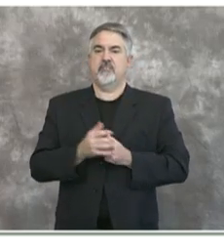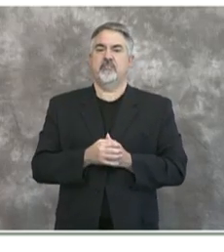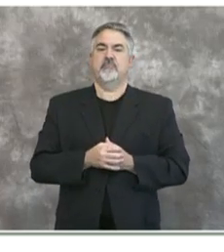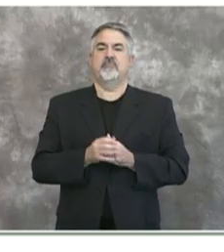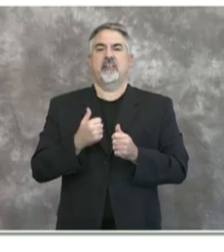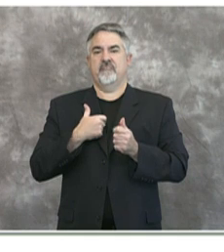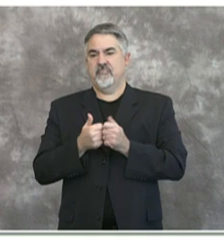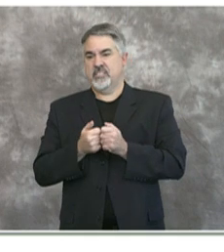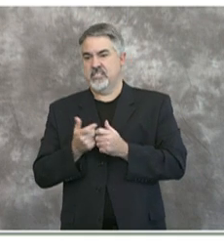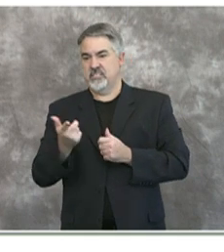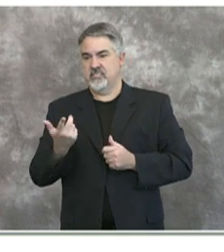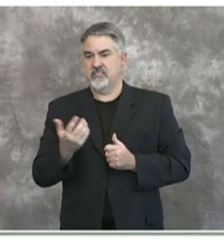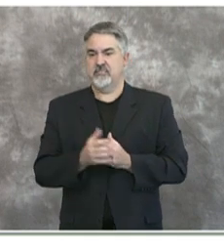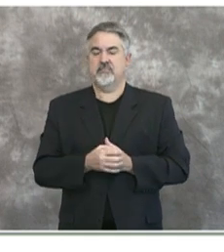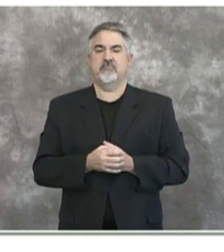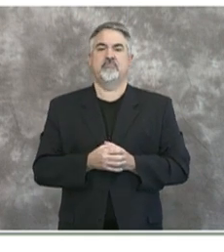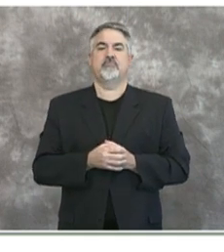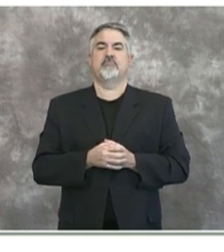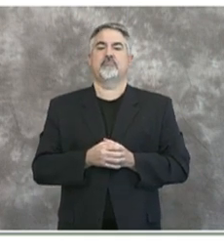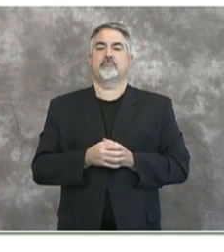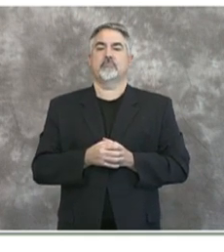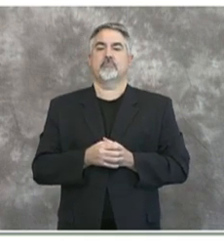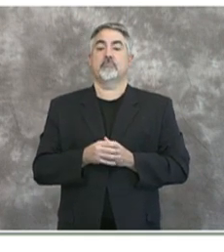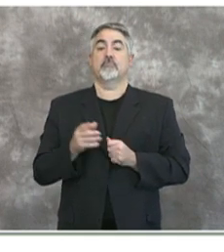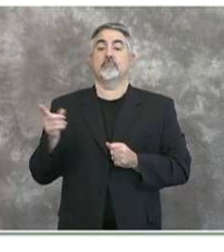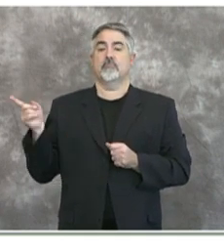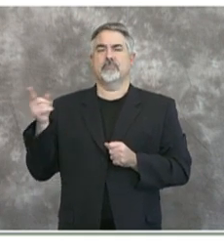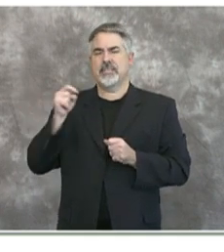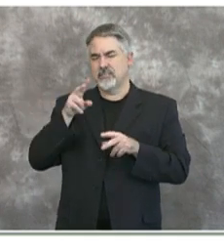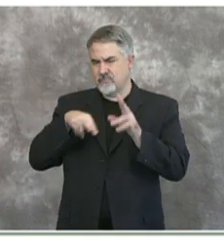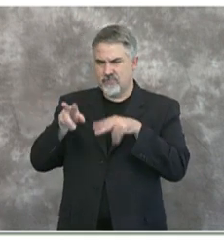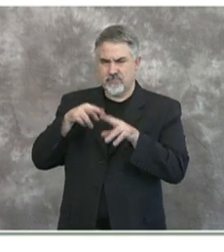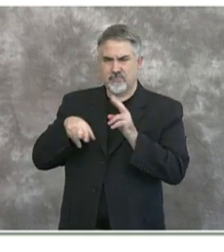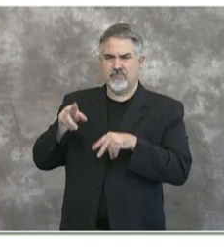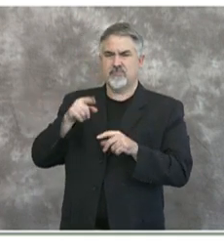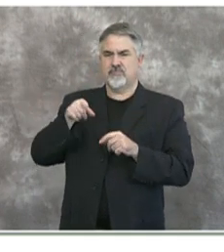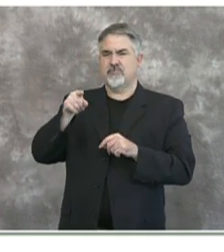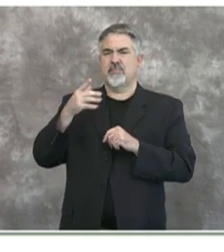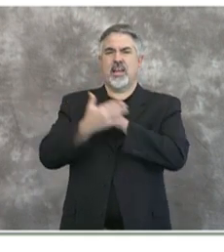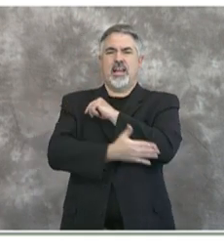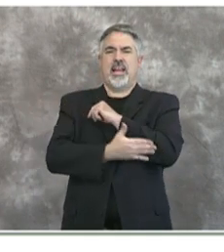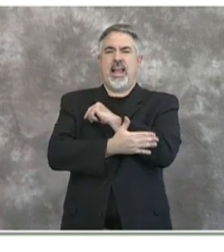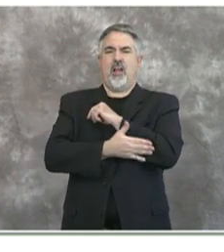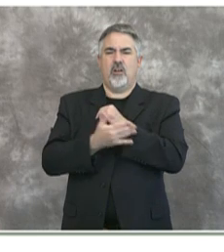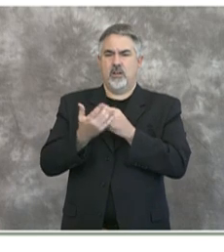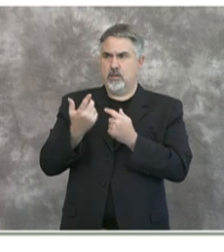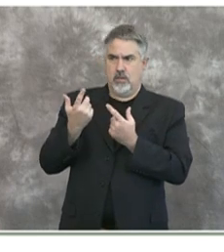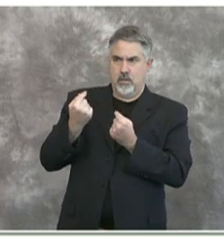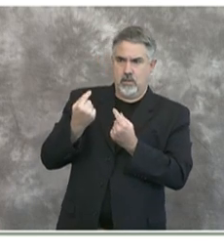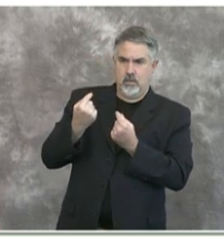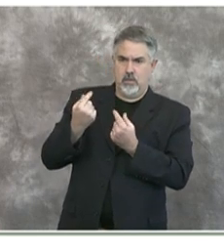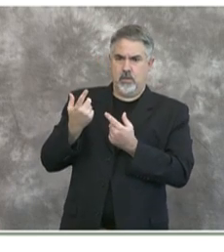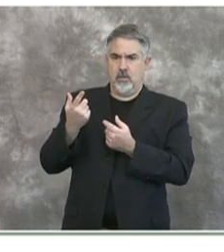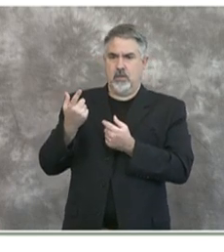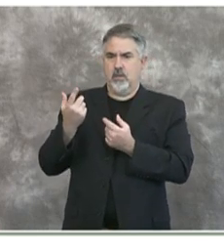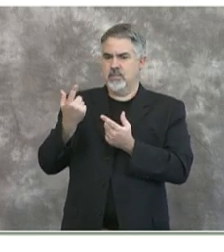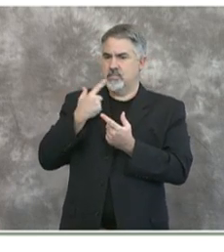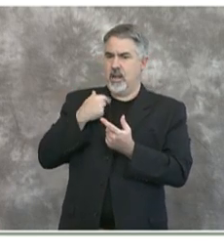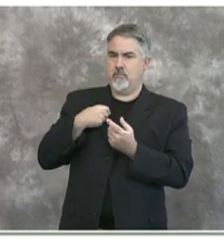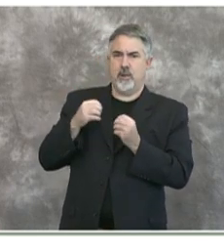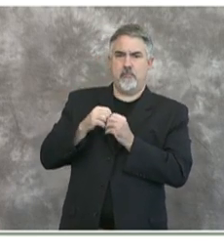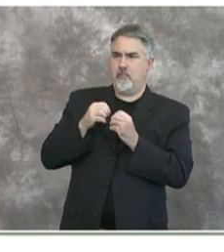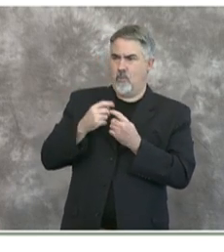vector@sdcounty.ca.gov or go through the county's Tell Us Now app. For more information about the Vector Control Program, visit